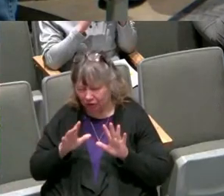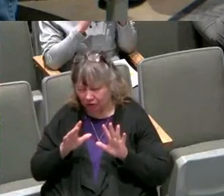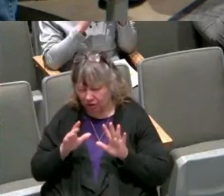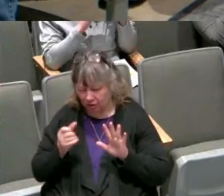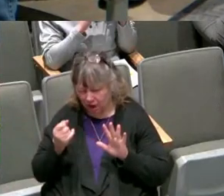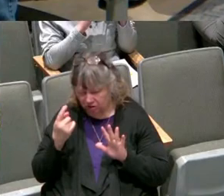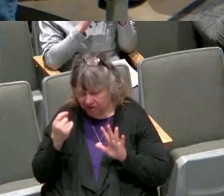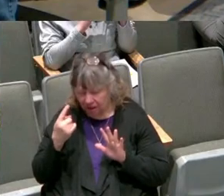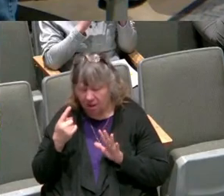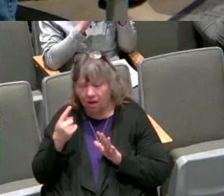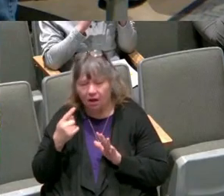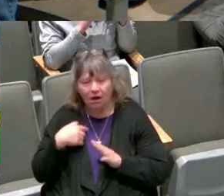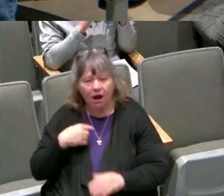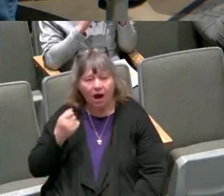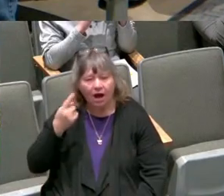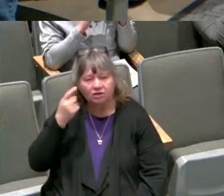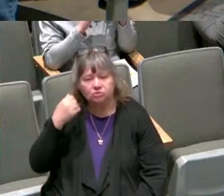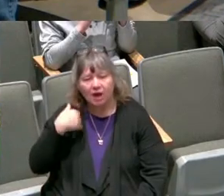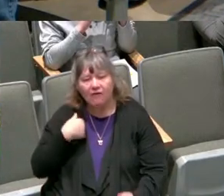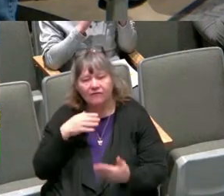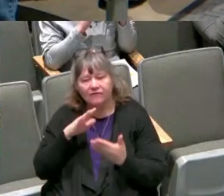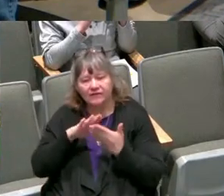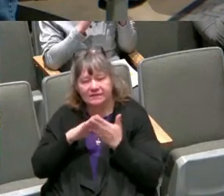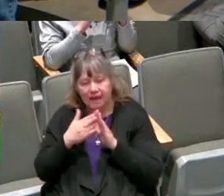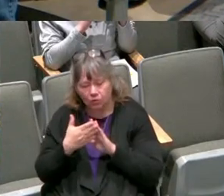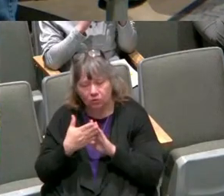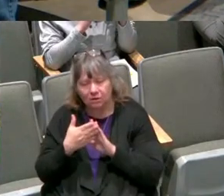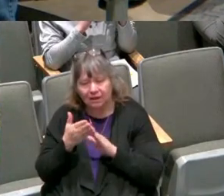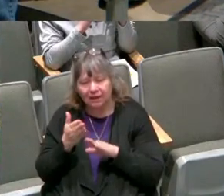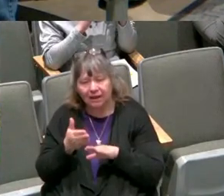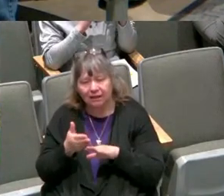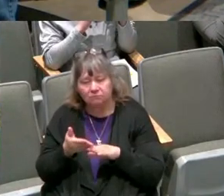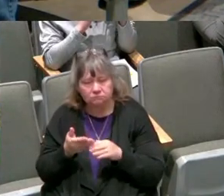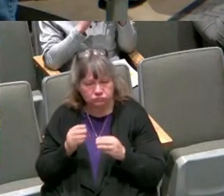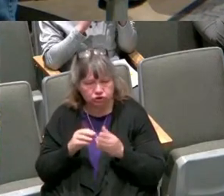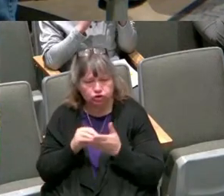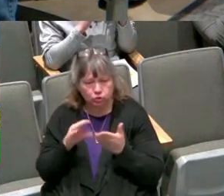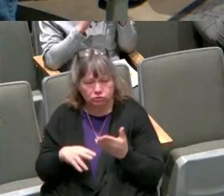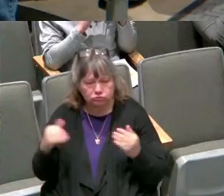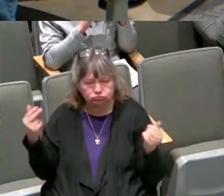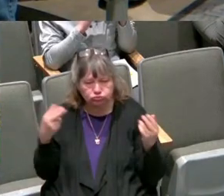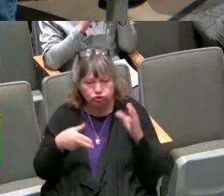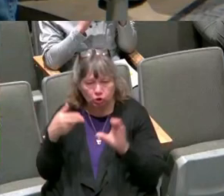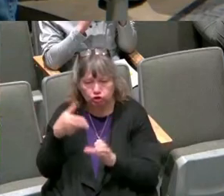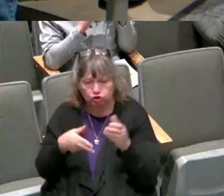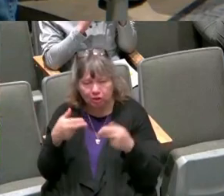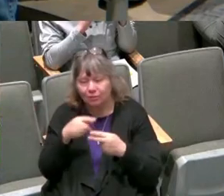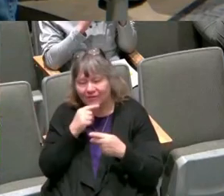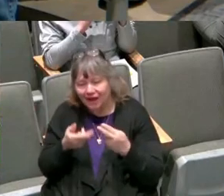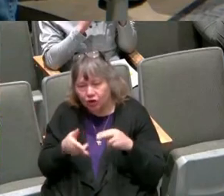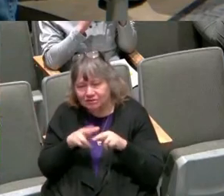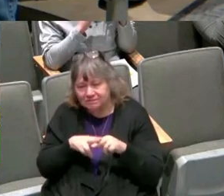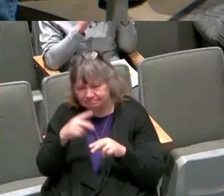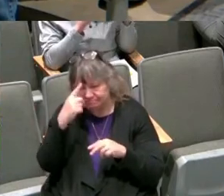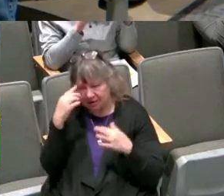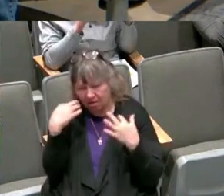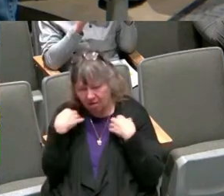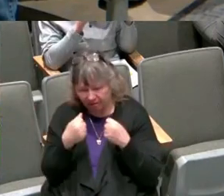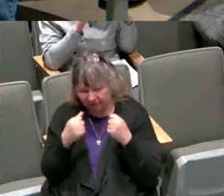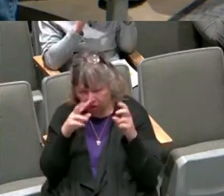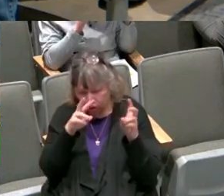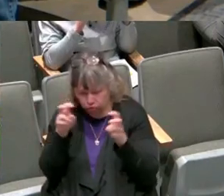was I understand that we have in the town an increasing student population with increasing mental health issues